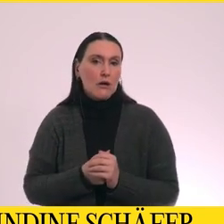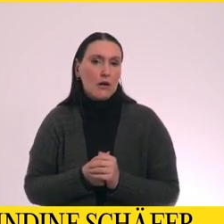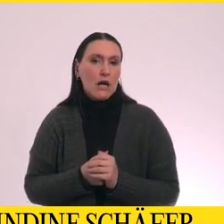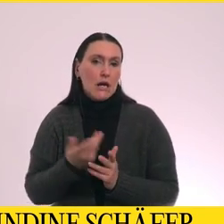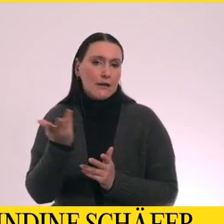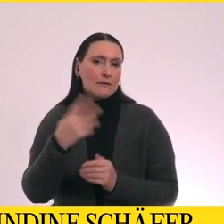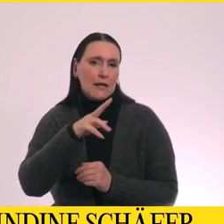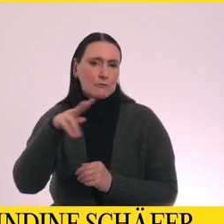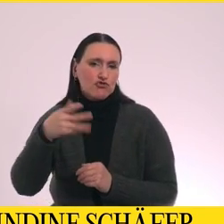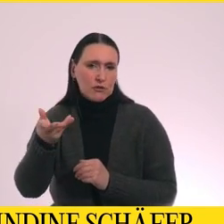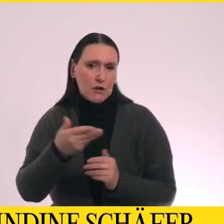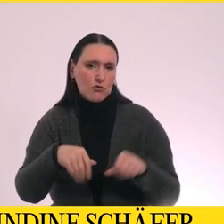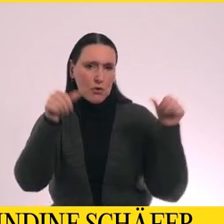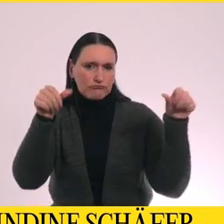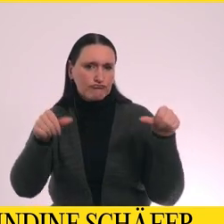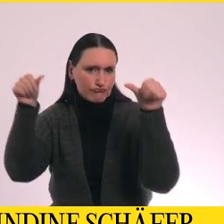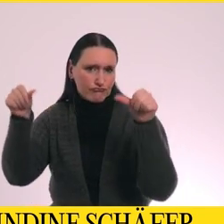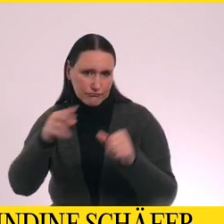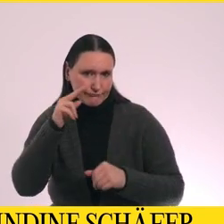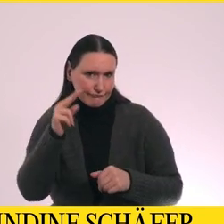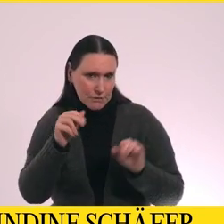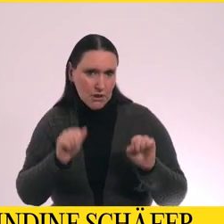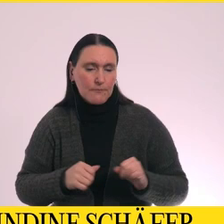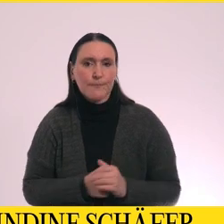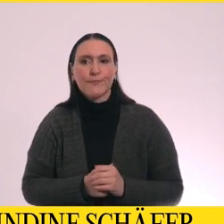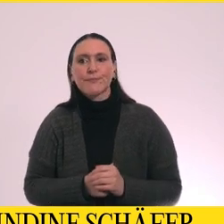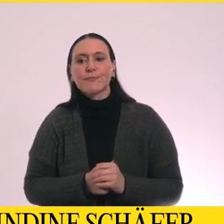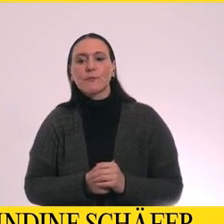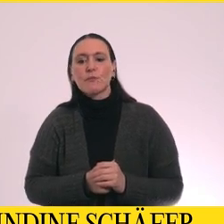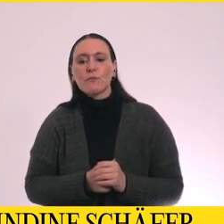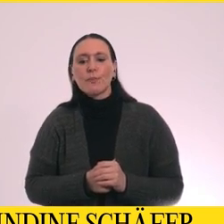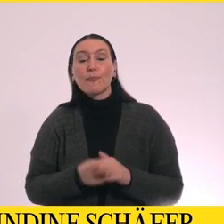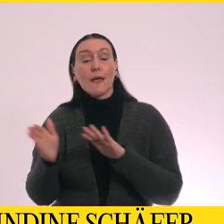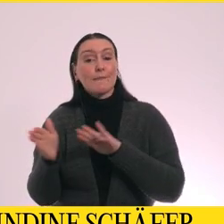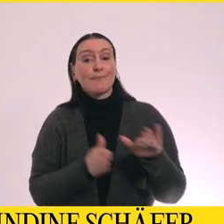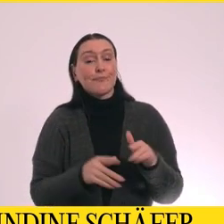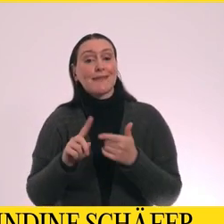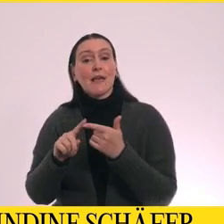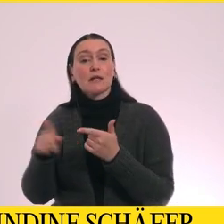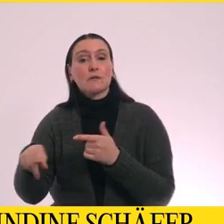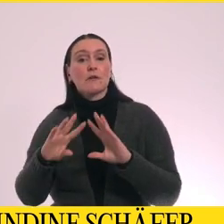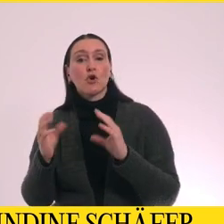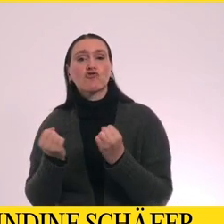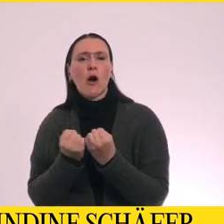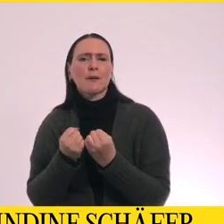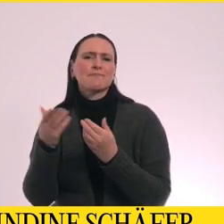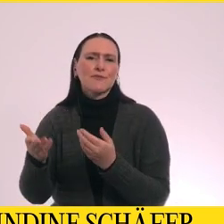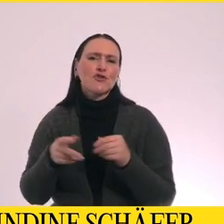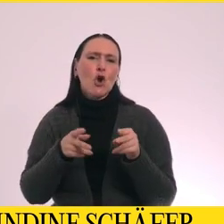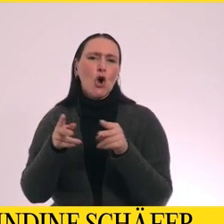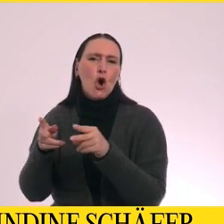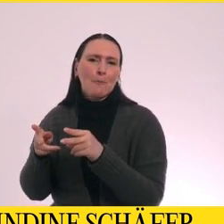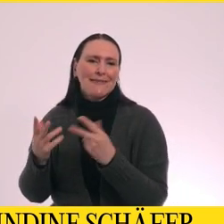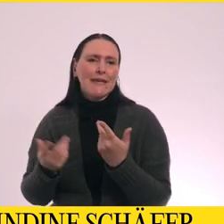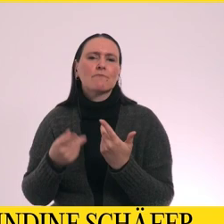in the exhibition itself. And the second workshop I'm responsible for is a comedy workshop. We call it Political